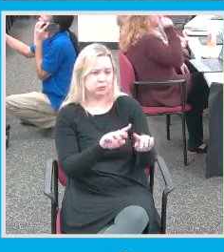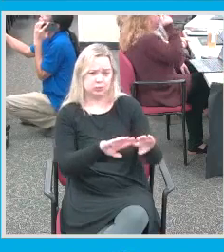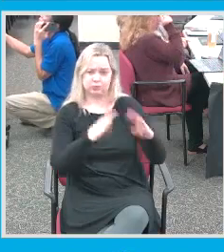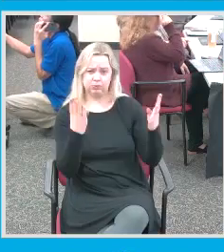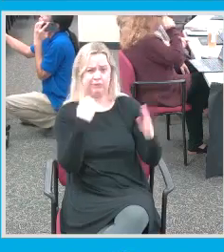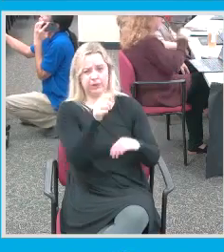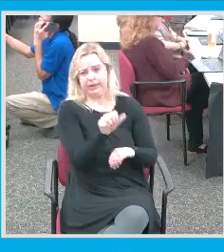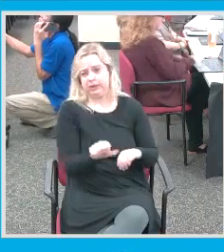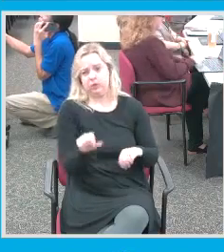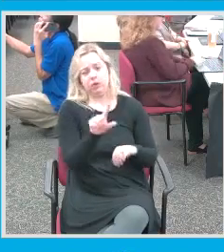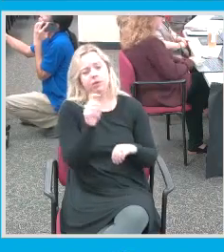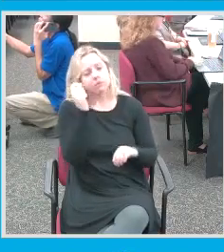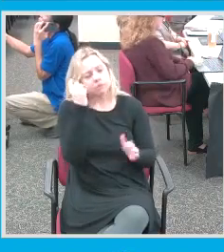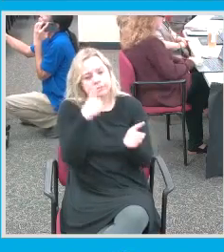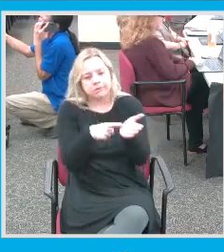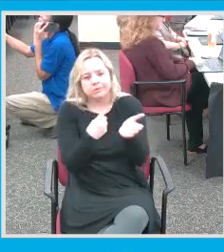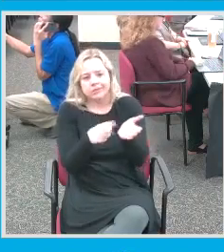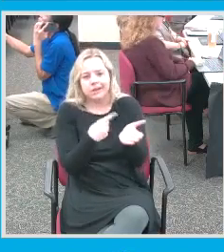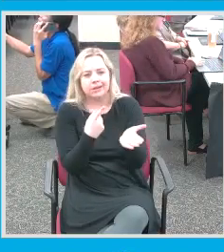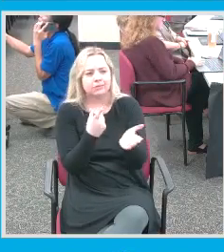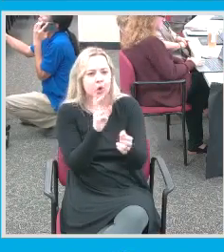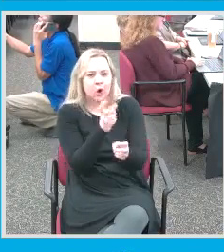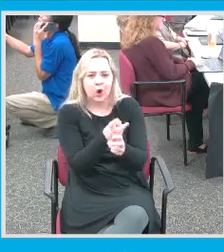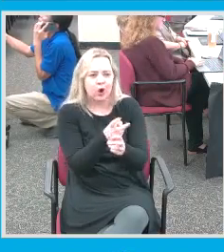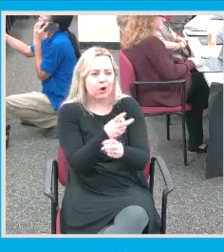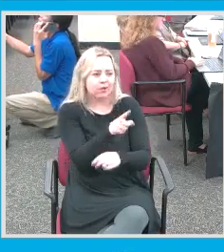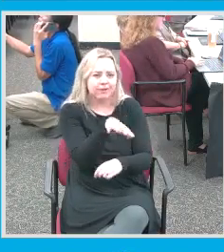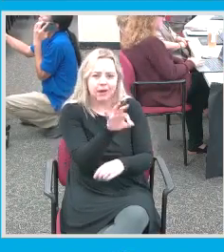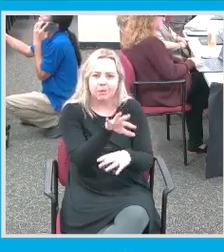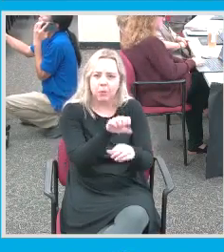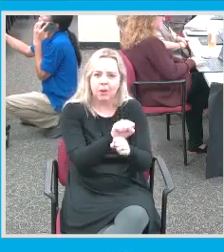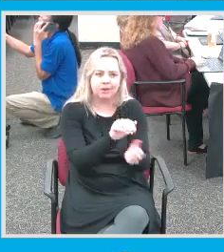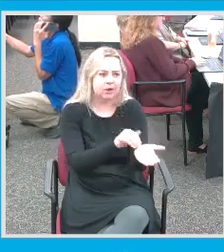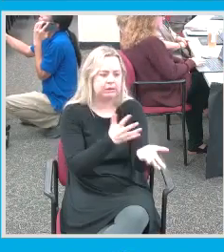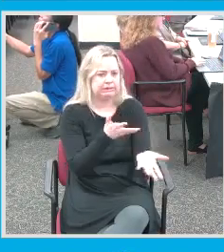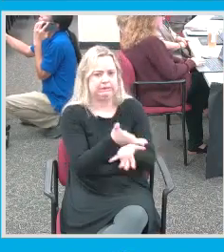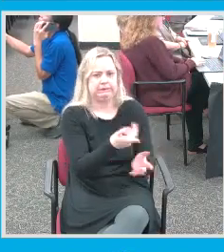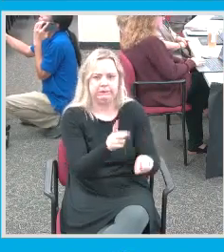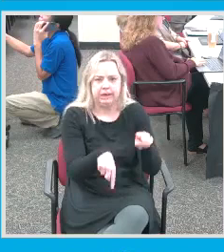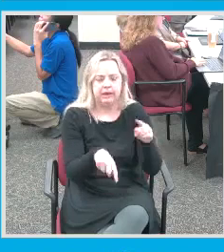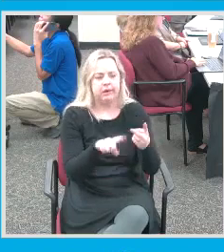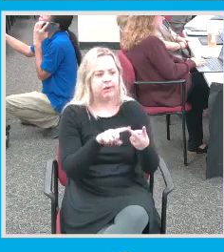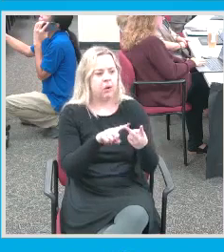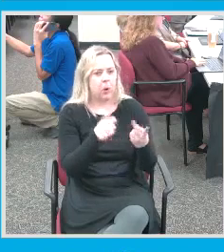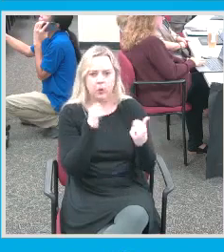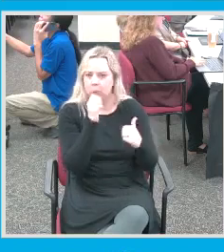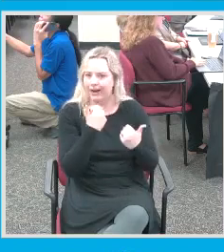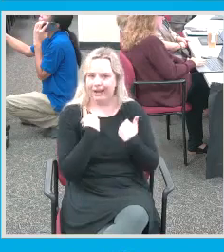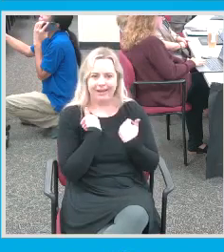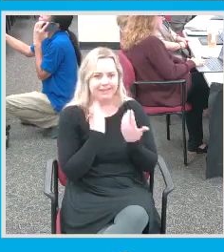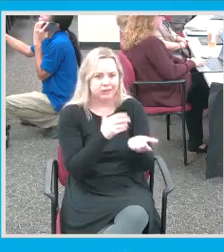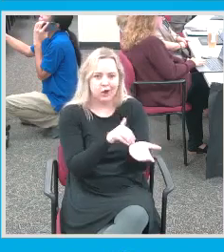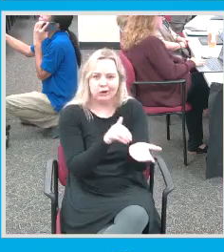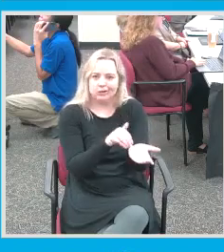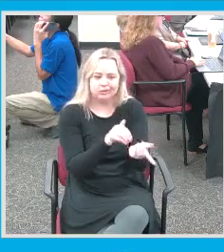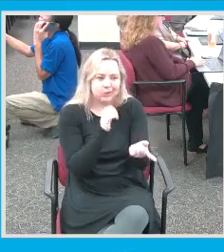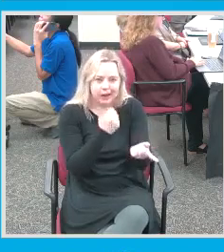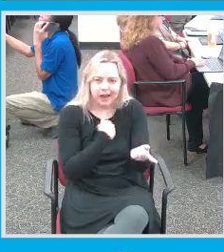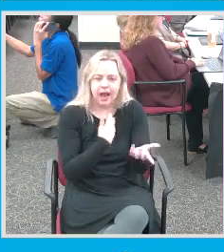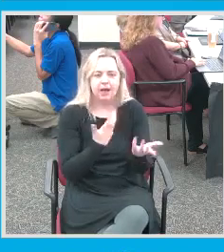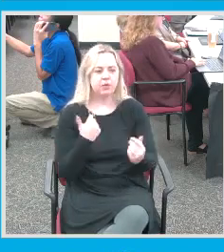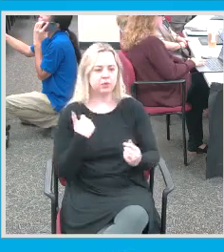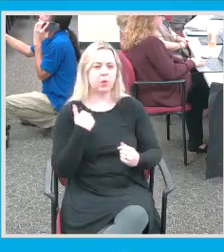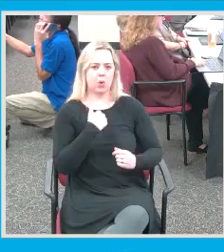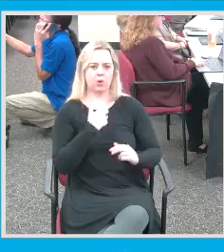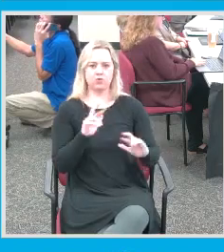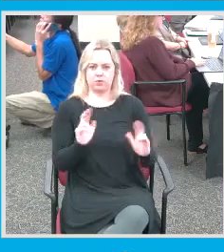But sometimes it's hard to get in with your doctor, or maybe you're not set up with a primary care physician, and so we're kind of able to be that safety net